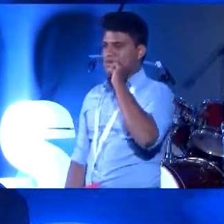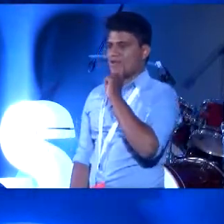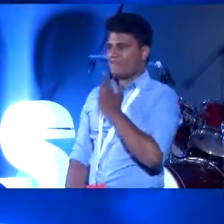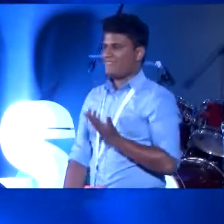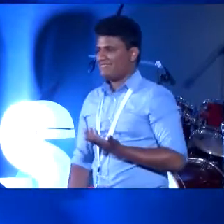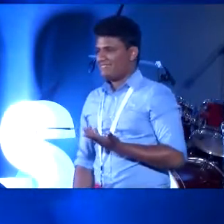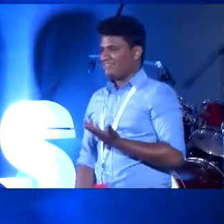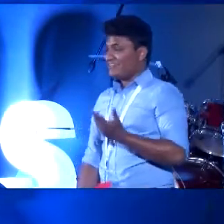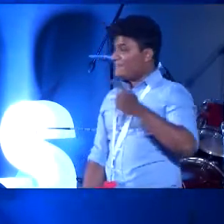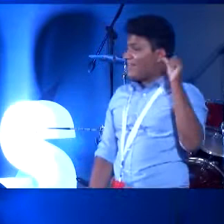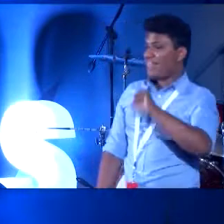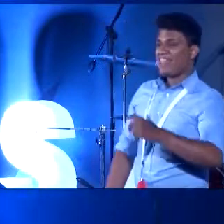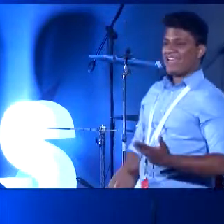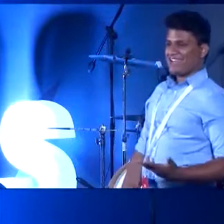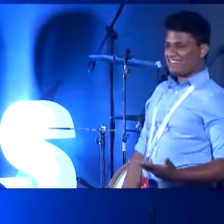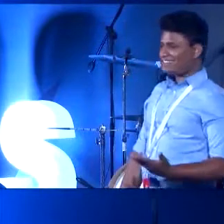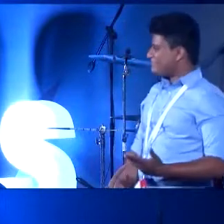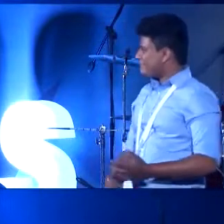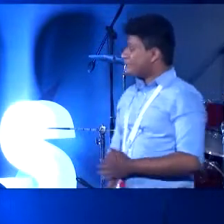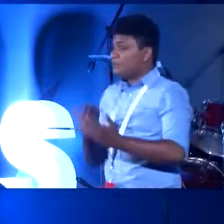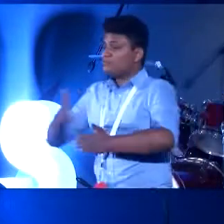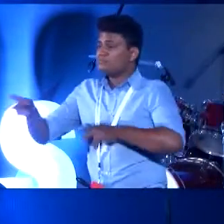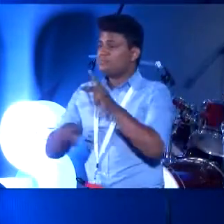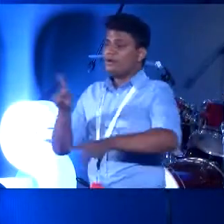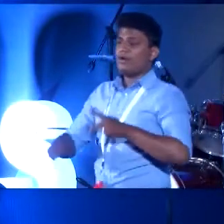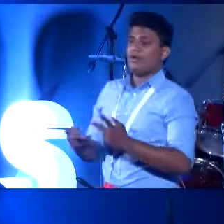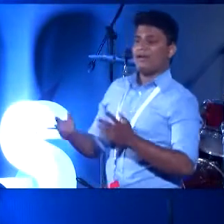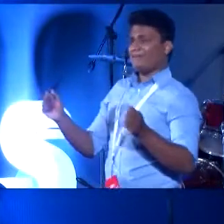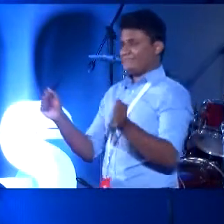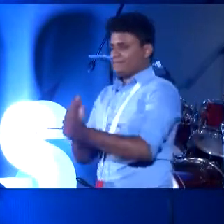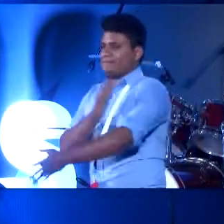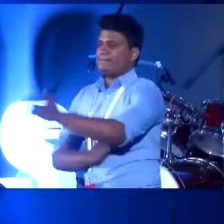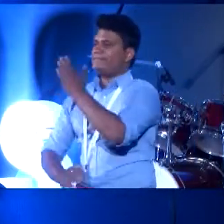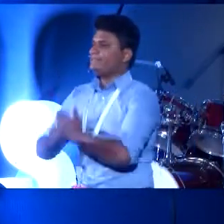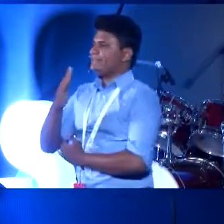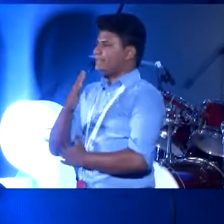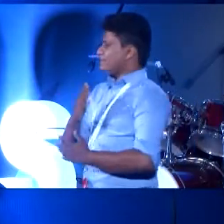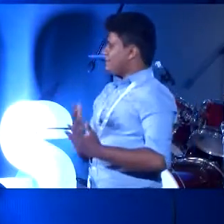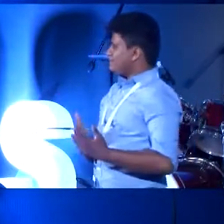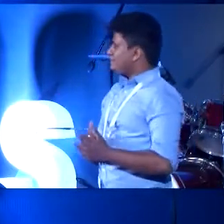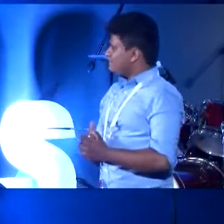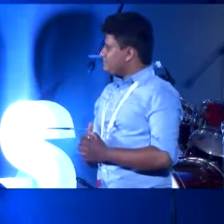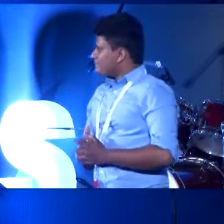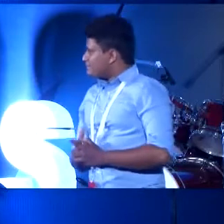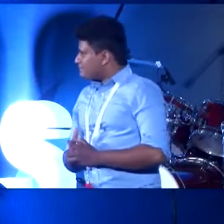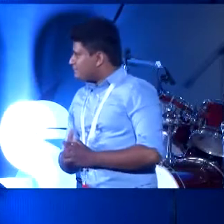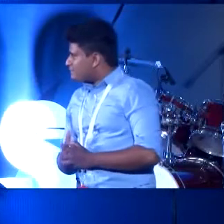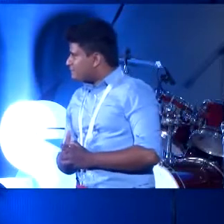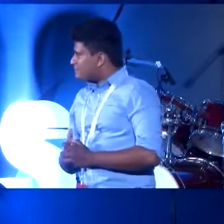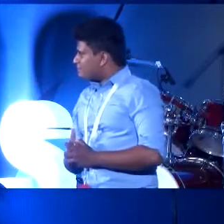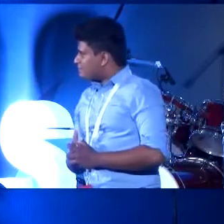So to me, these people with the disabilities are actually